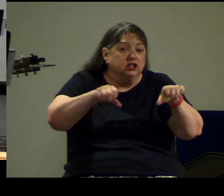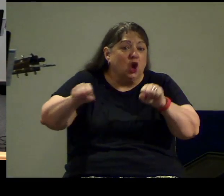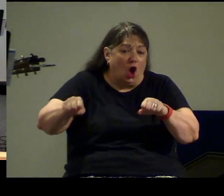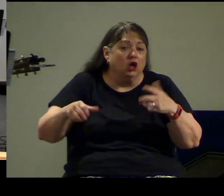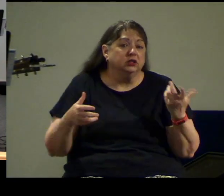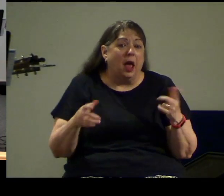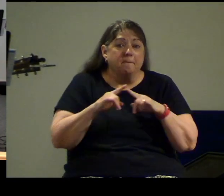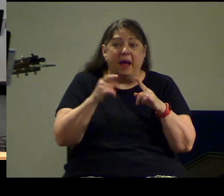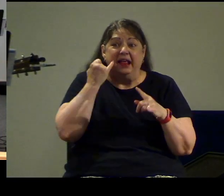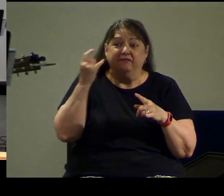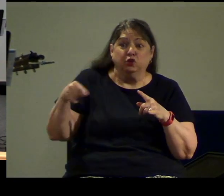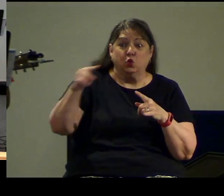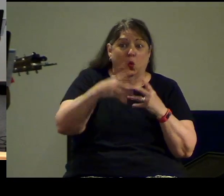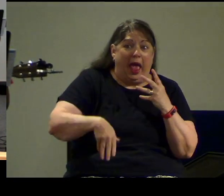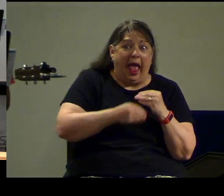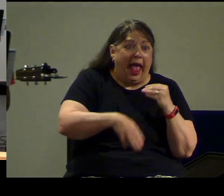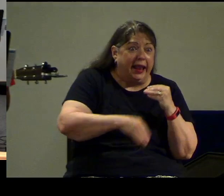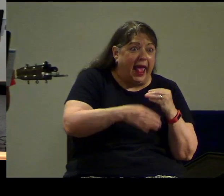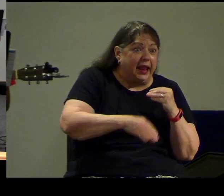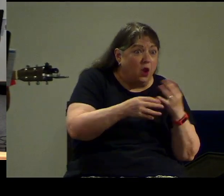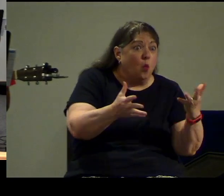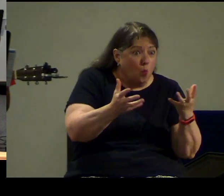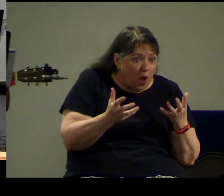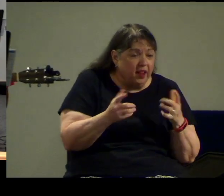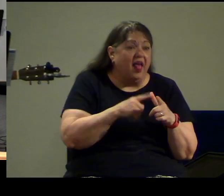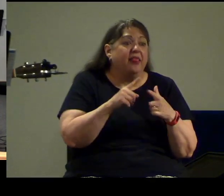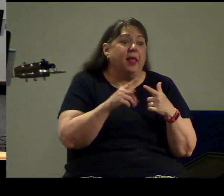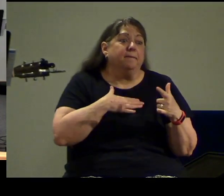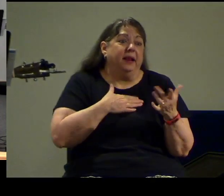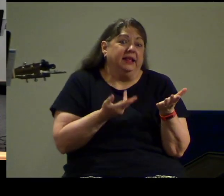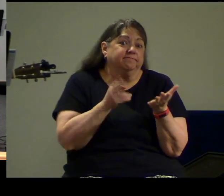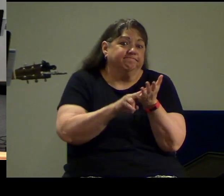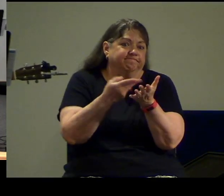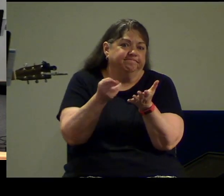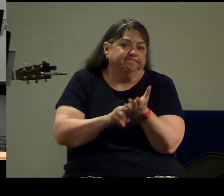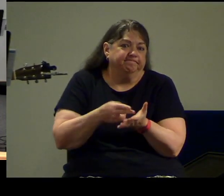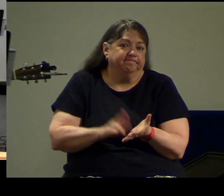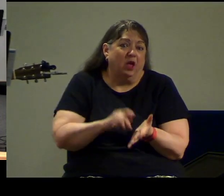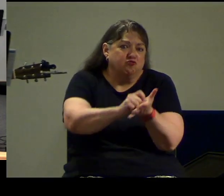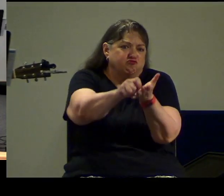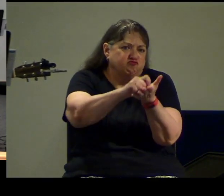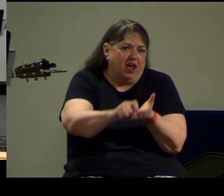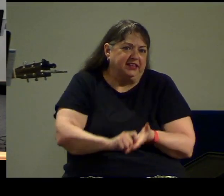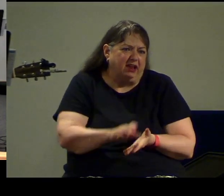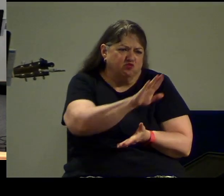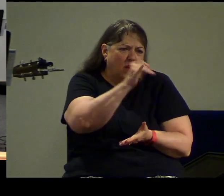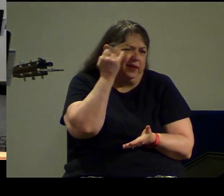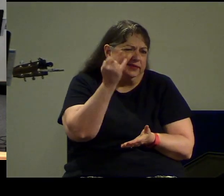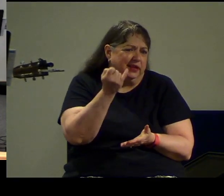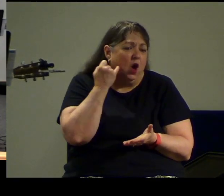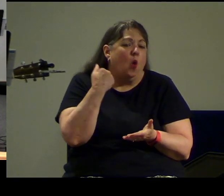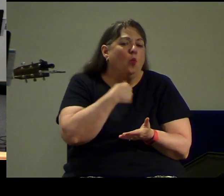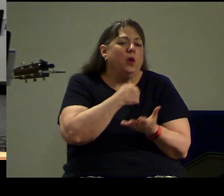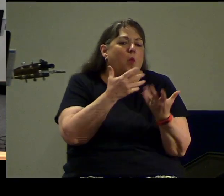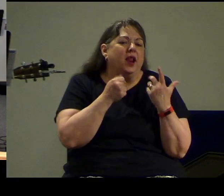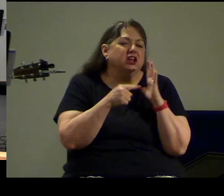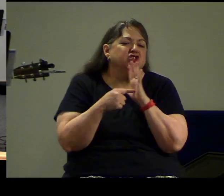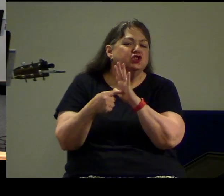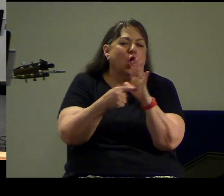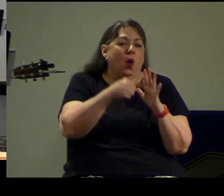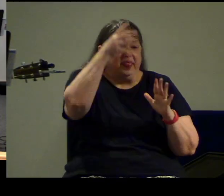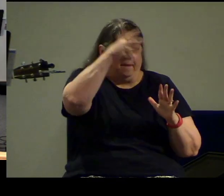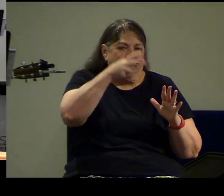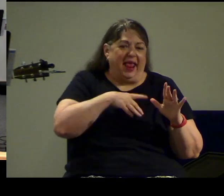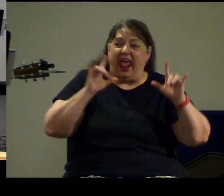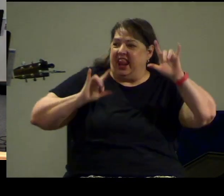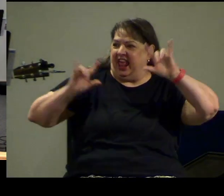bring something that's not on here, just write it down. We would love to be able to just show the men, the dads in our church, how much we love them